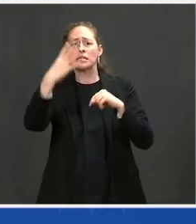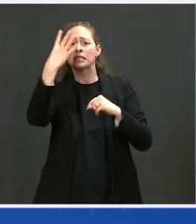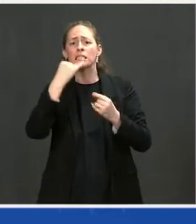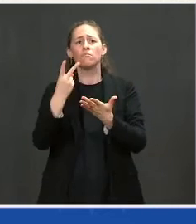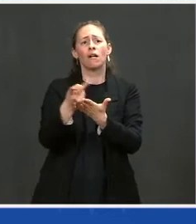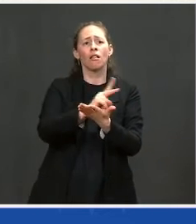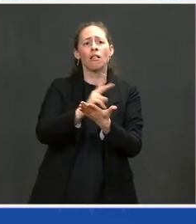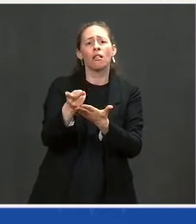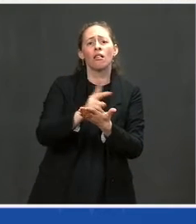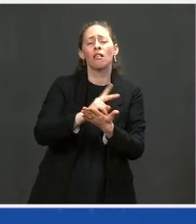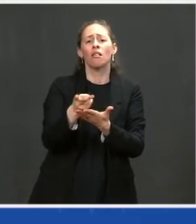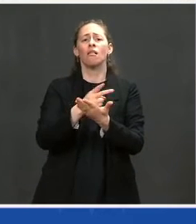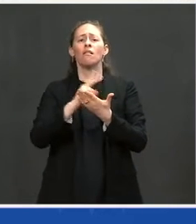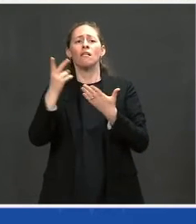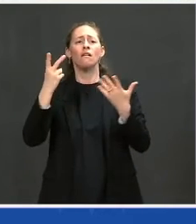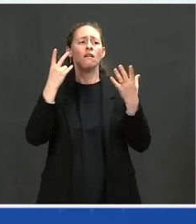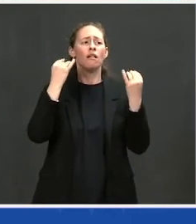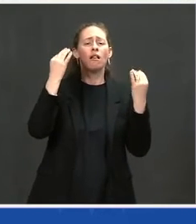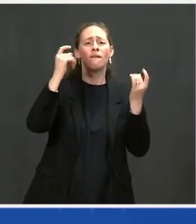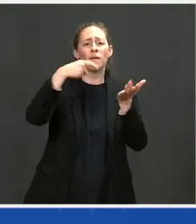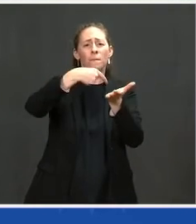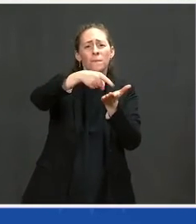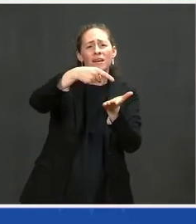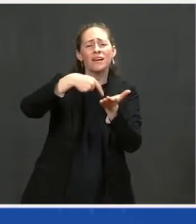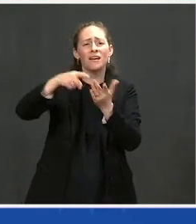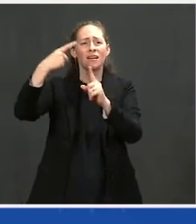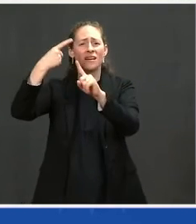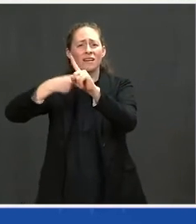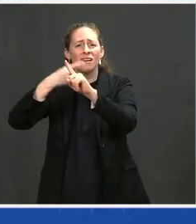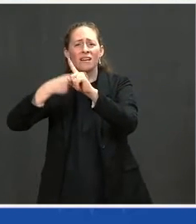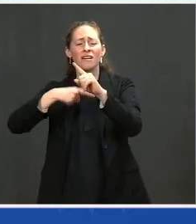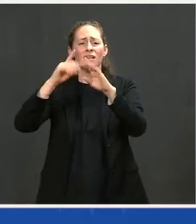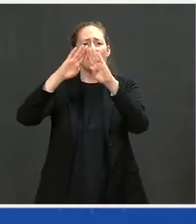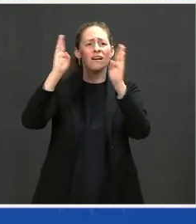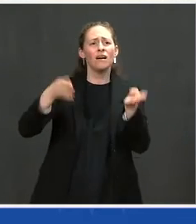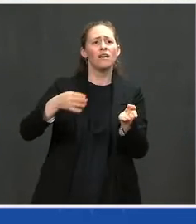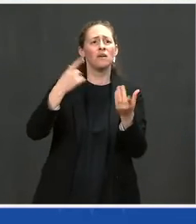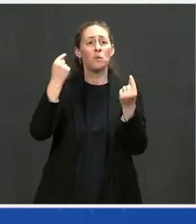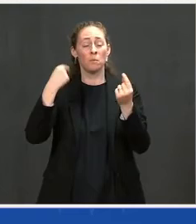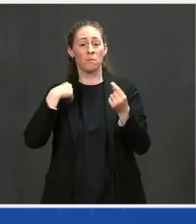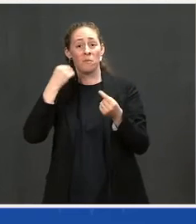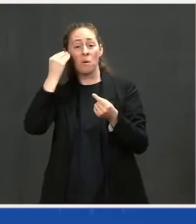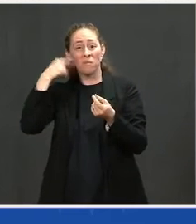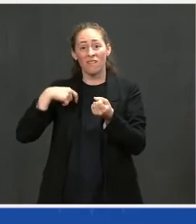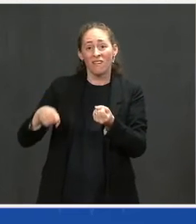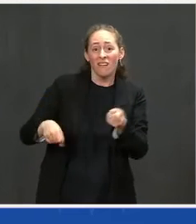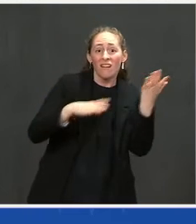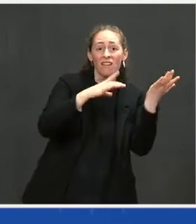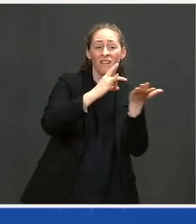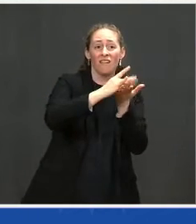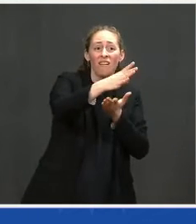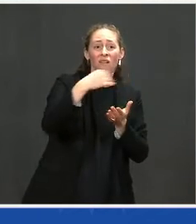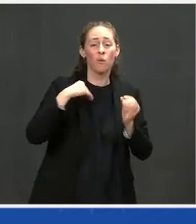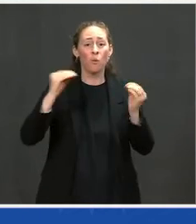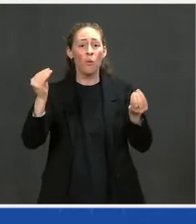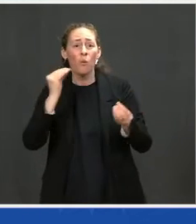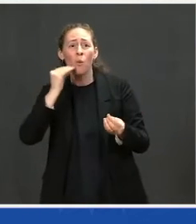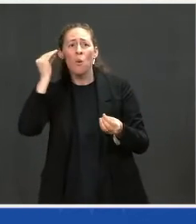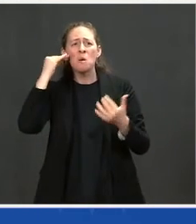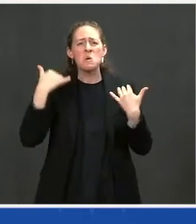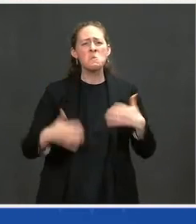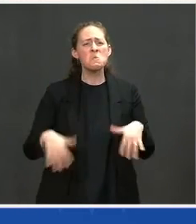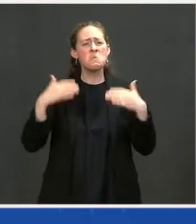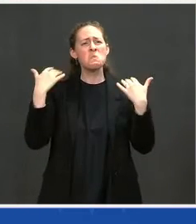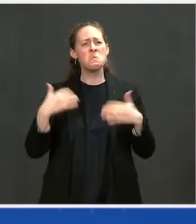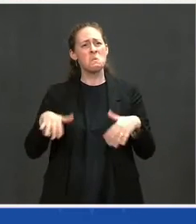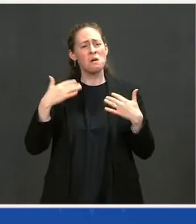pay their mortgage, or the millions of people are going to get thrown out of their homes because of the inability to pay their